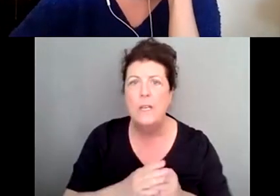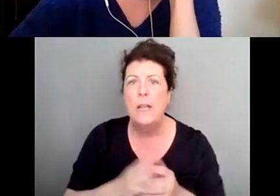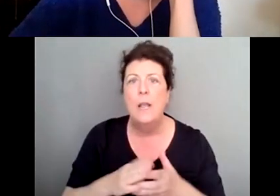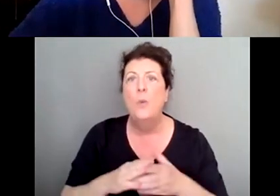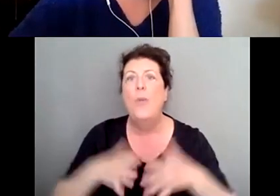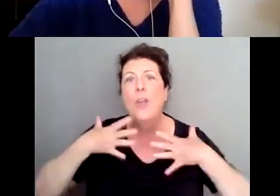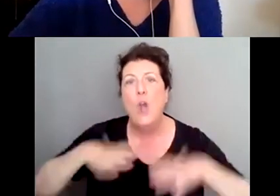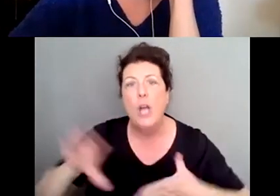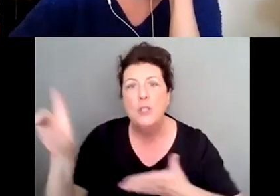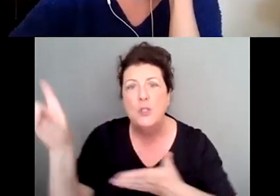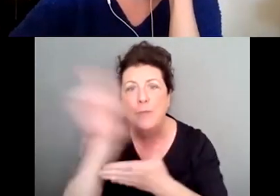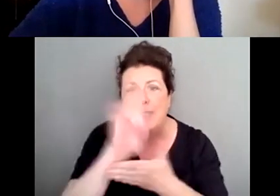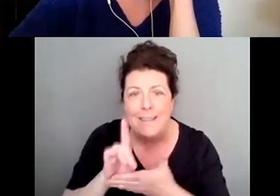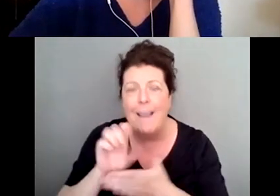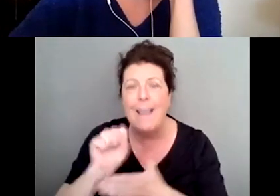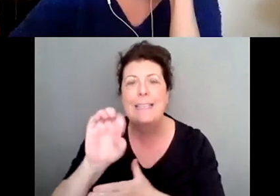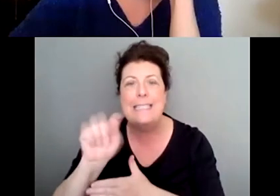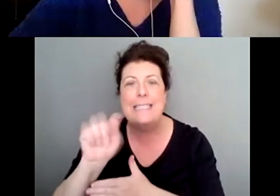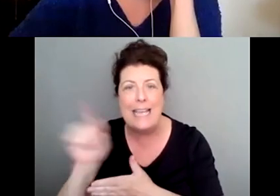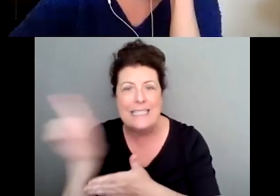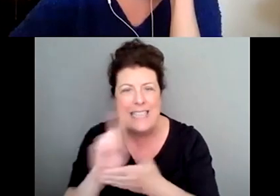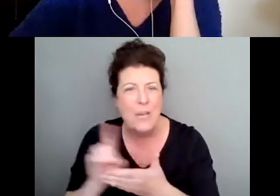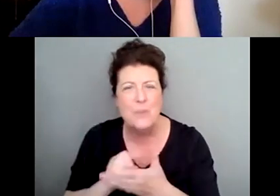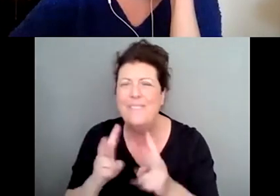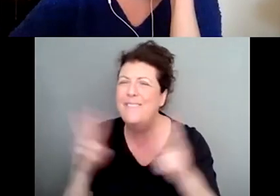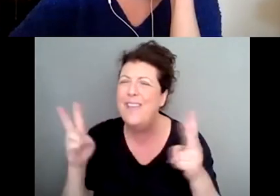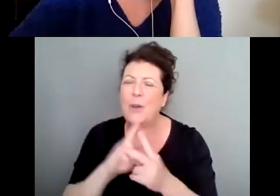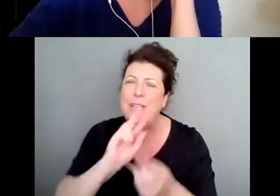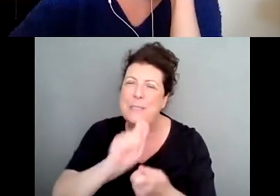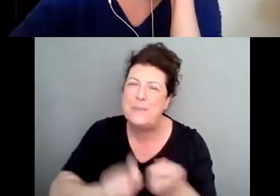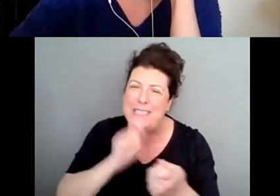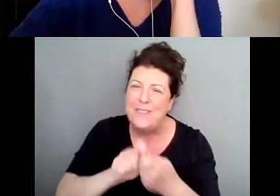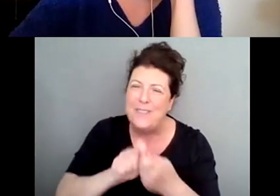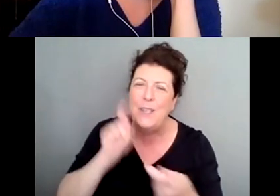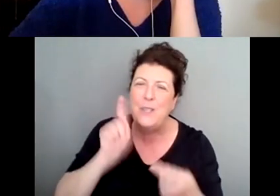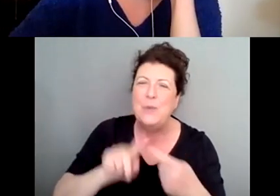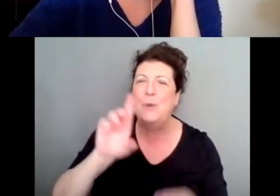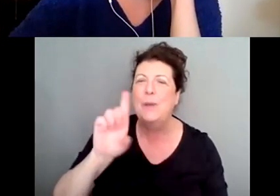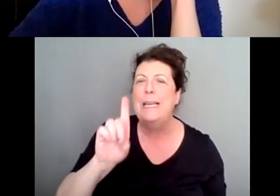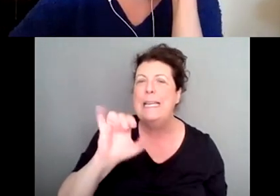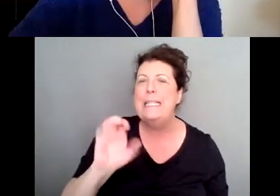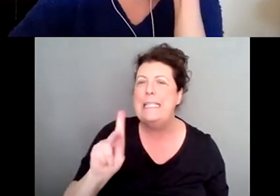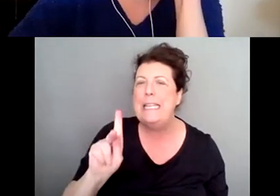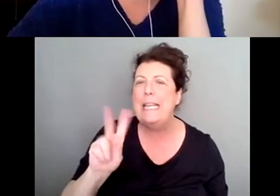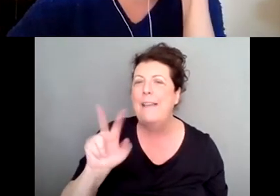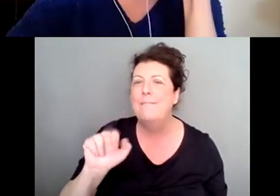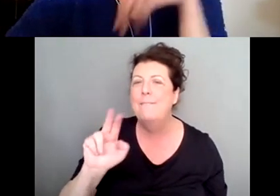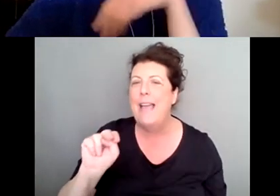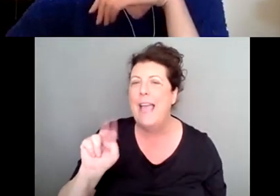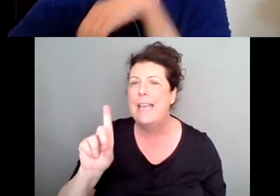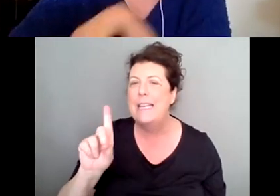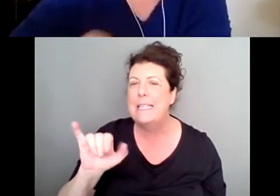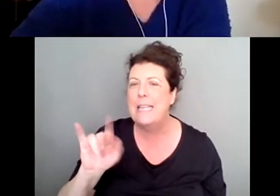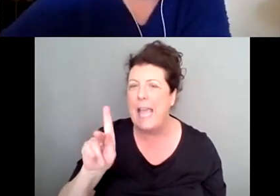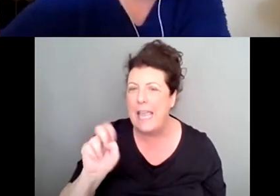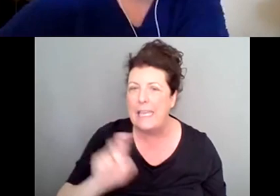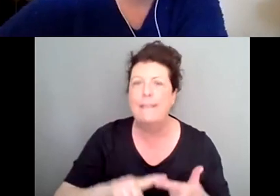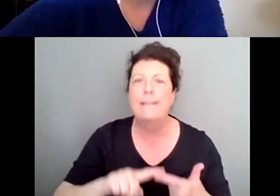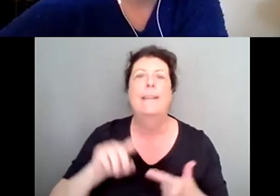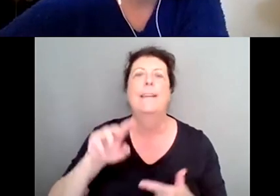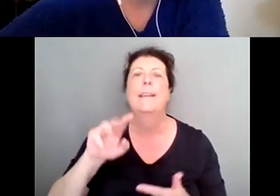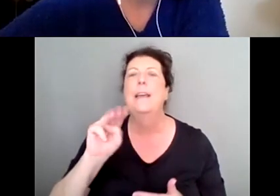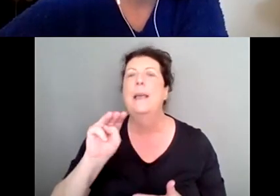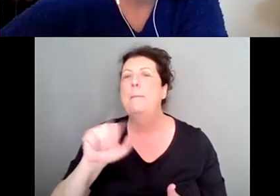to, you know, Dick Van Dyke or, or, Mary Tyler Moore or, you know, Malcolm in the Middle. Like, it just all felt sort of,